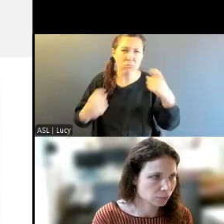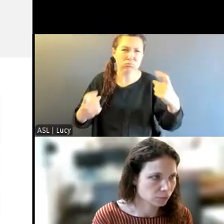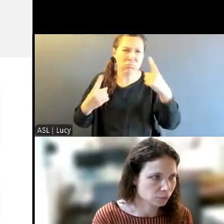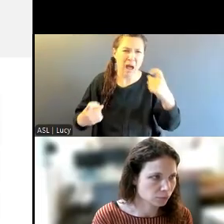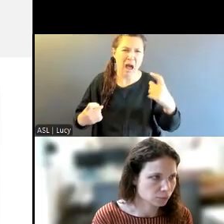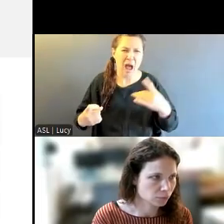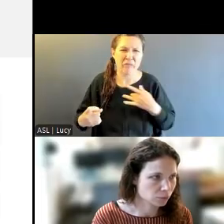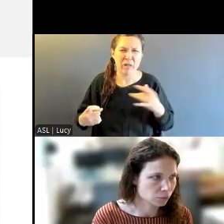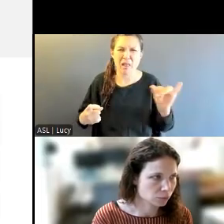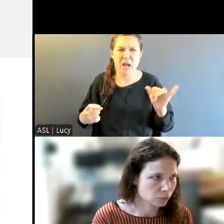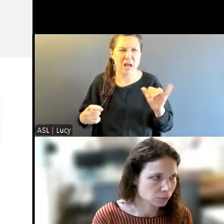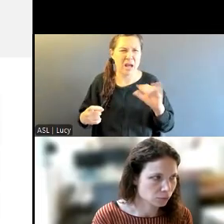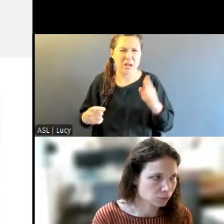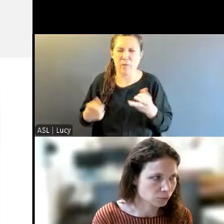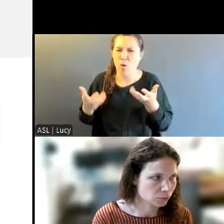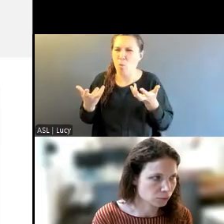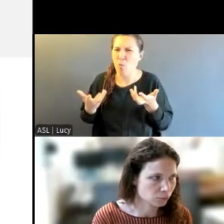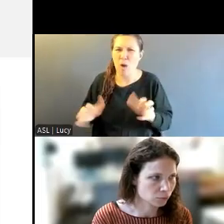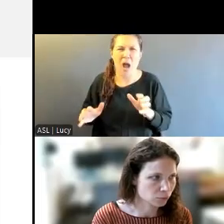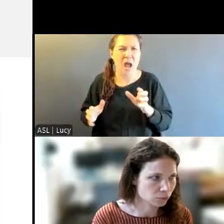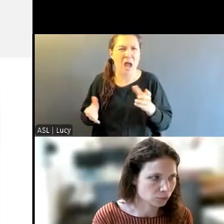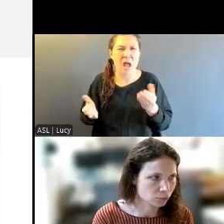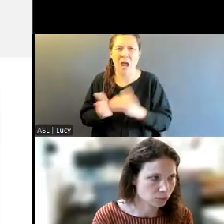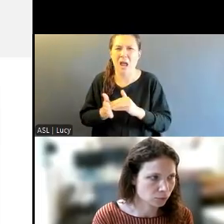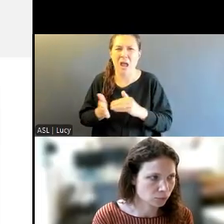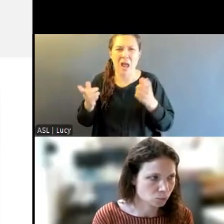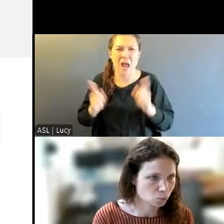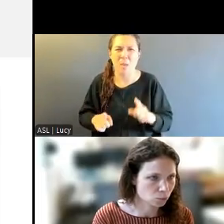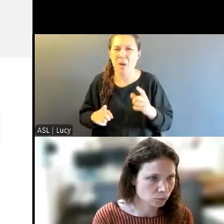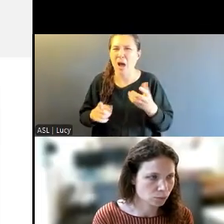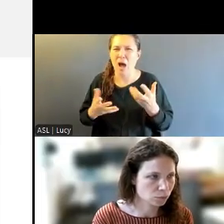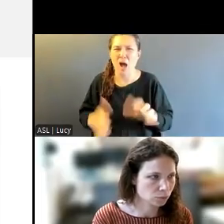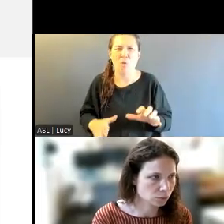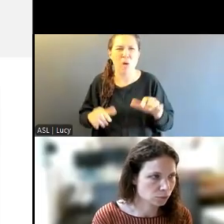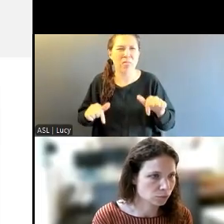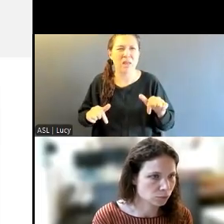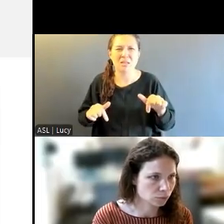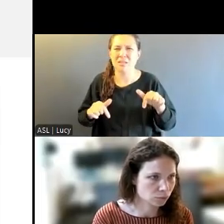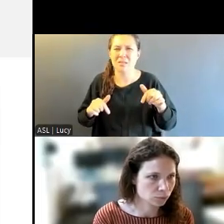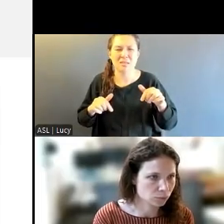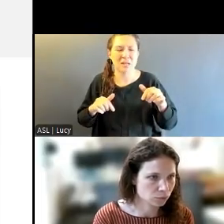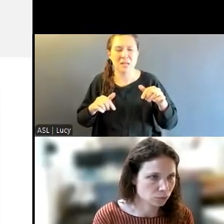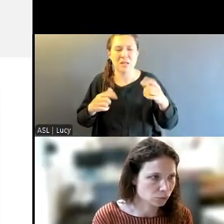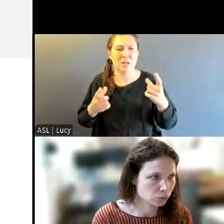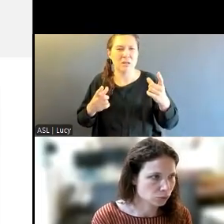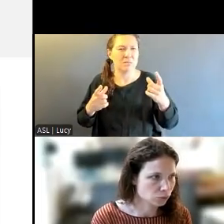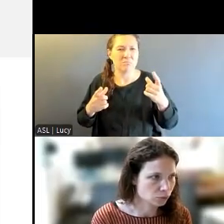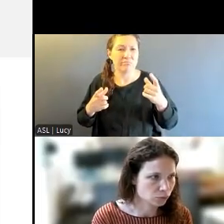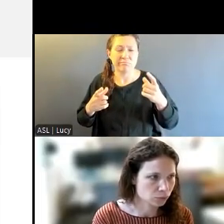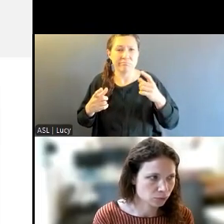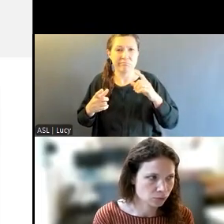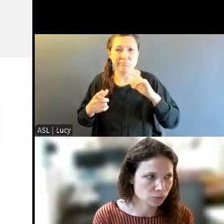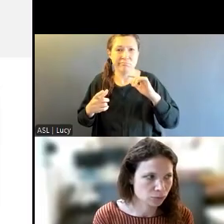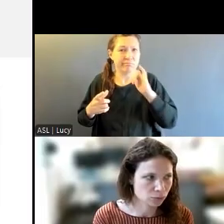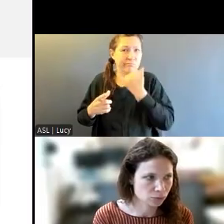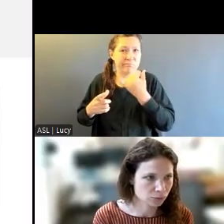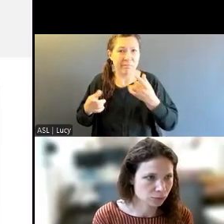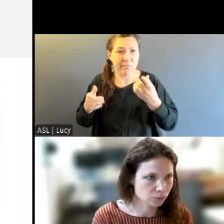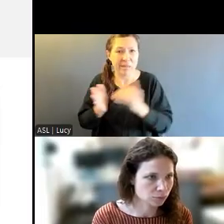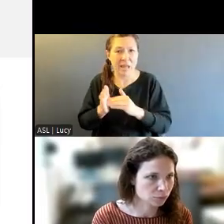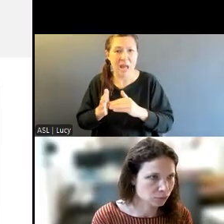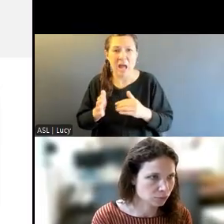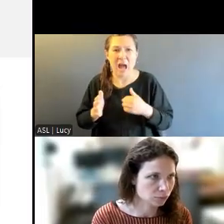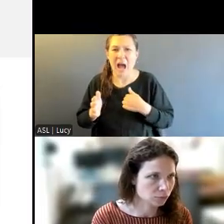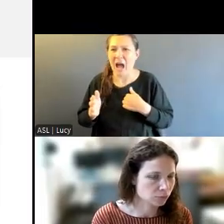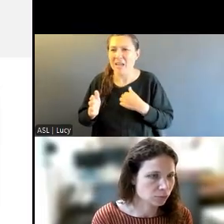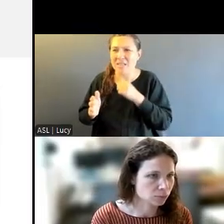this happened, and no one will make me go through this again. One, because I don't deserve it, and two, because I don't allow it, and